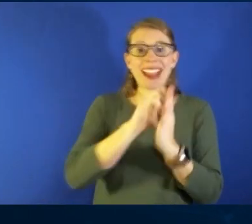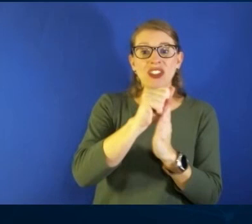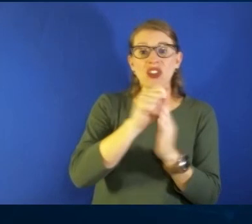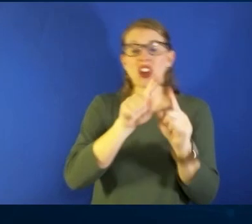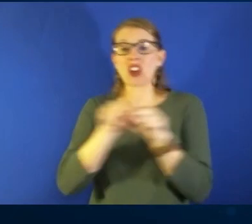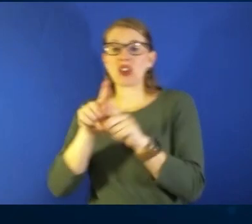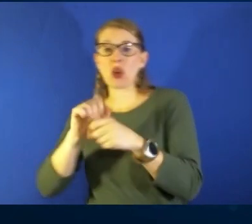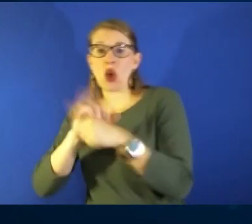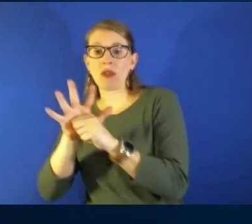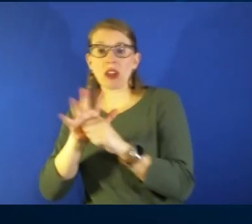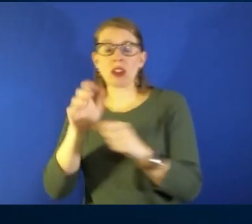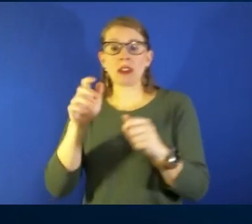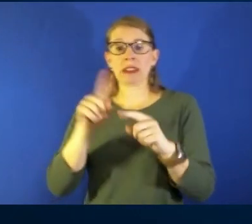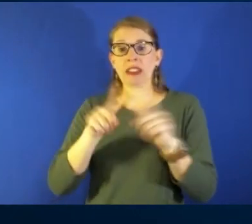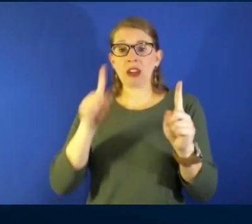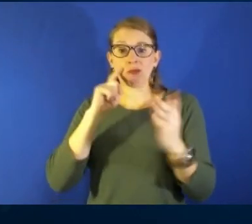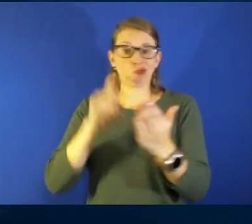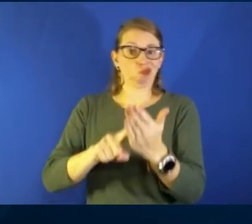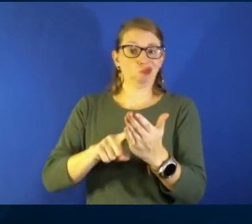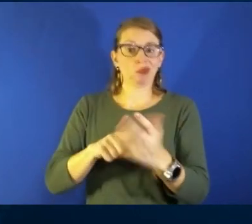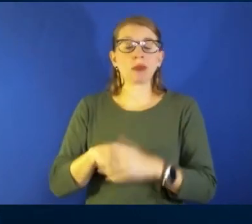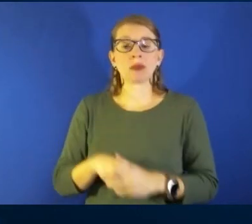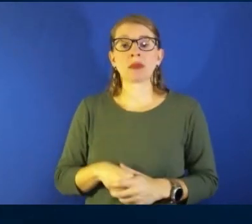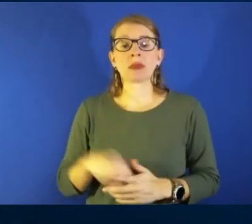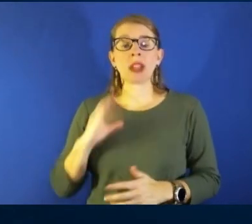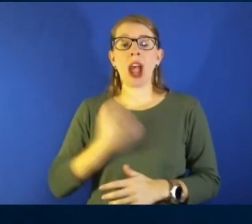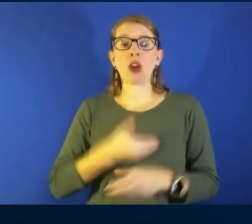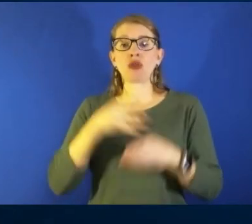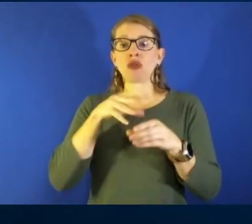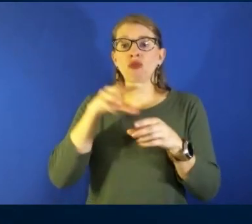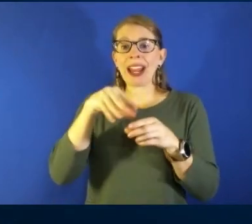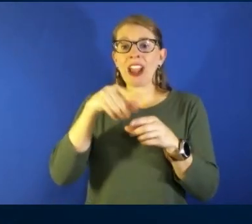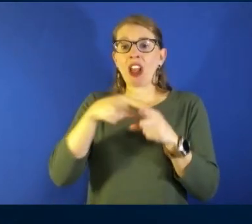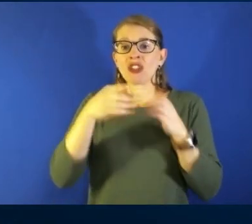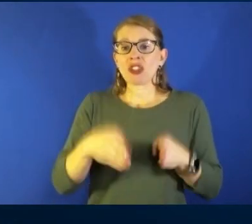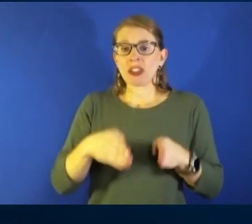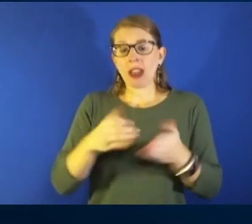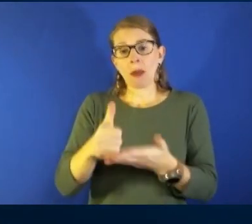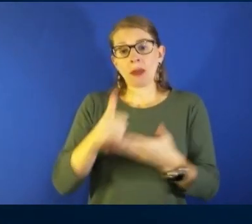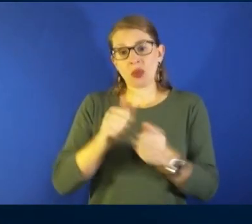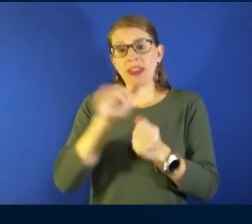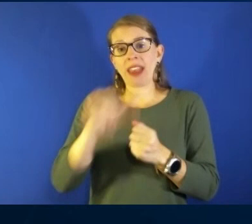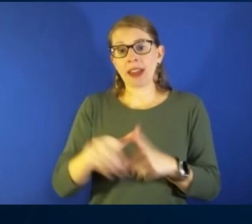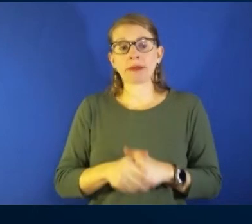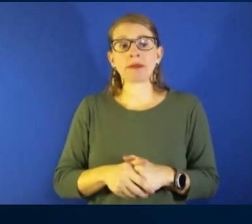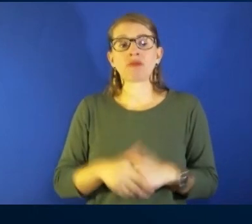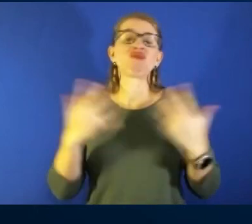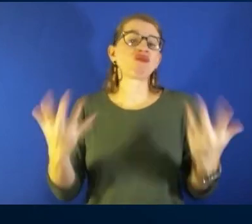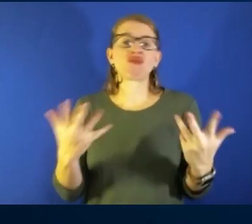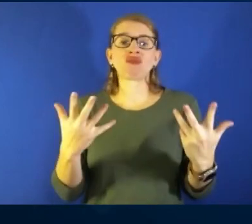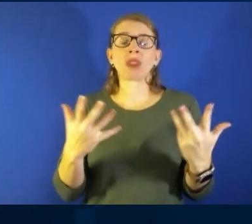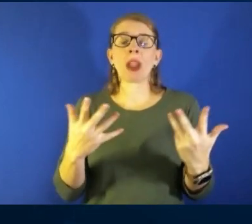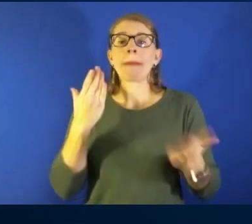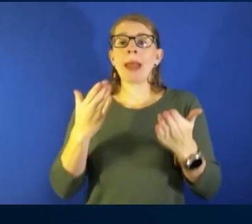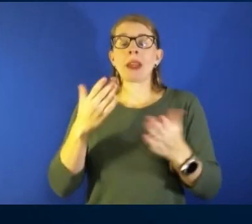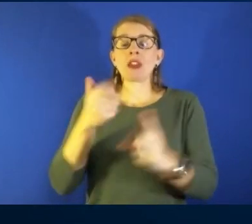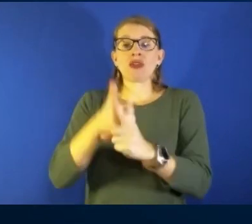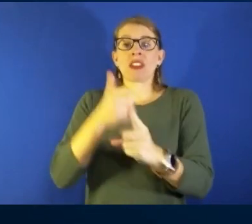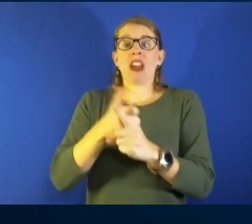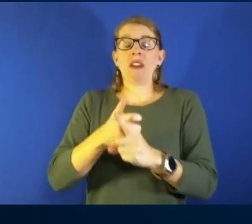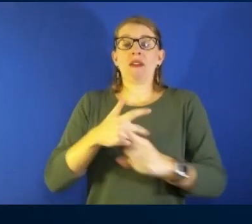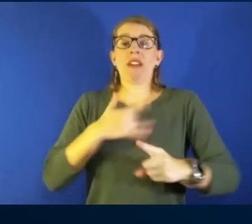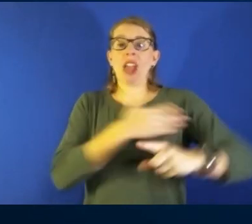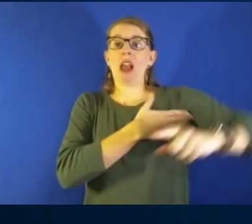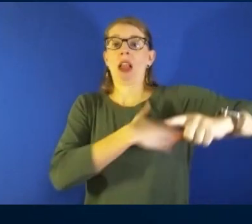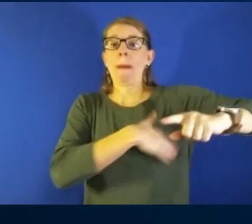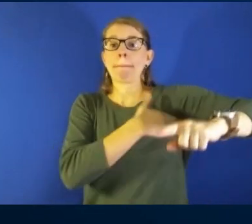our radiologists really help us with that. So, and there's no way to tell, like, let's say you let's just say you're doing your own self-breast exam and you feel a lump. That doesn't necessarily